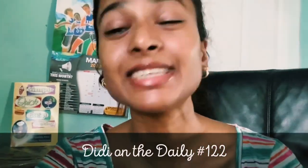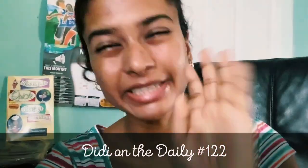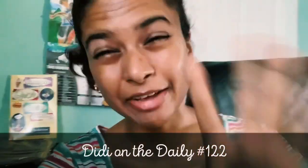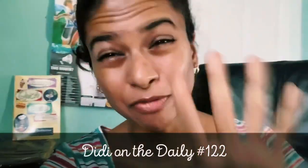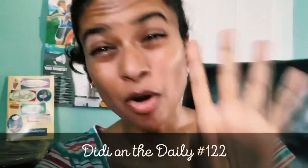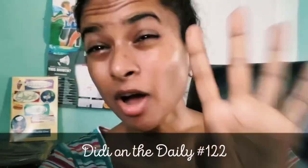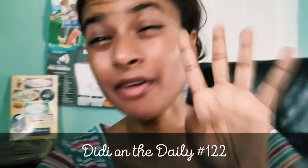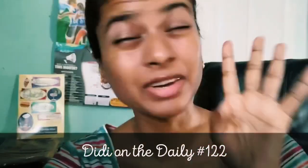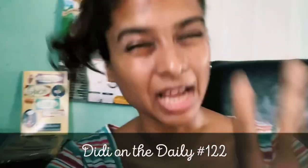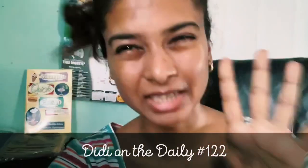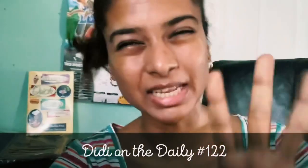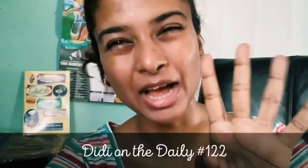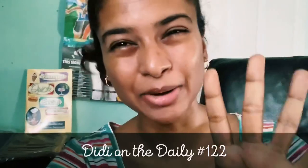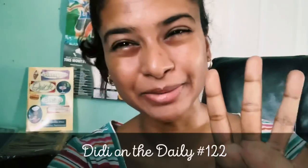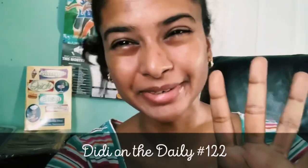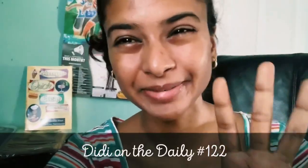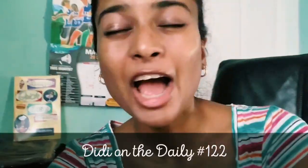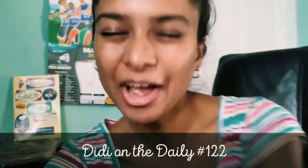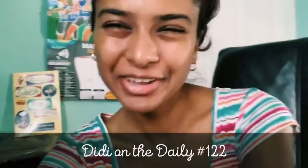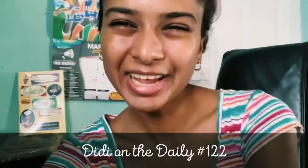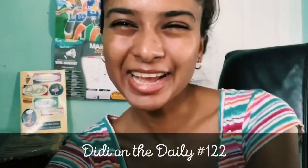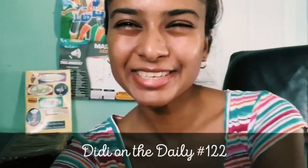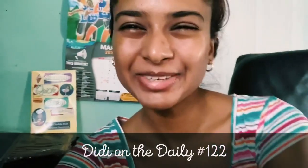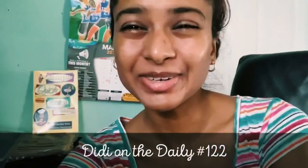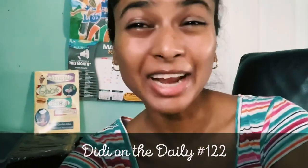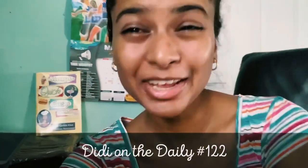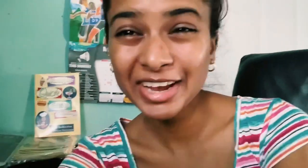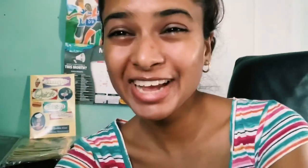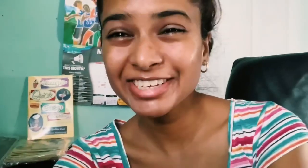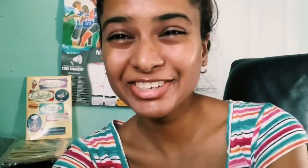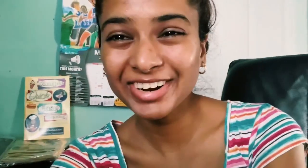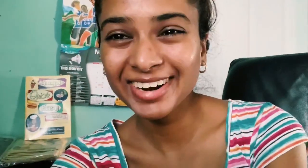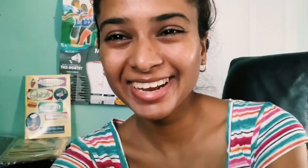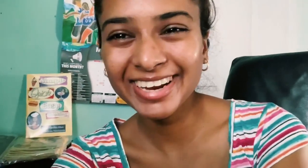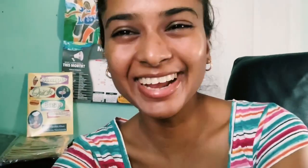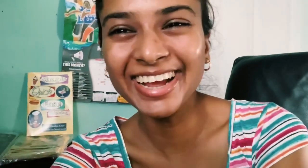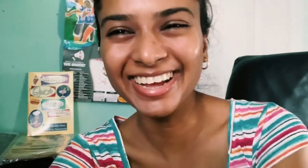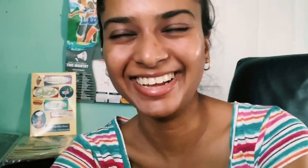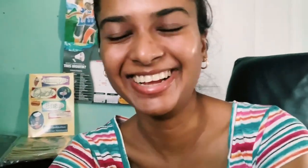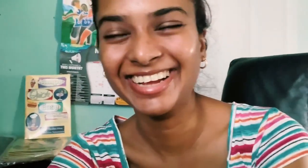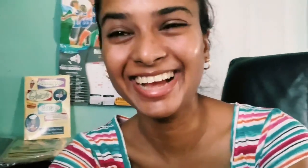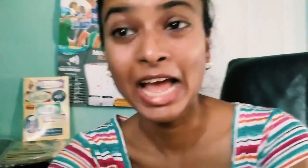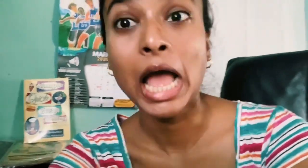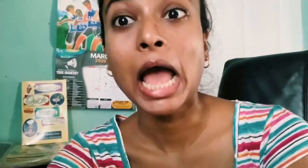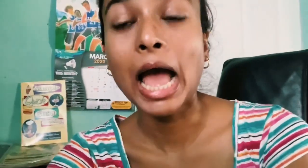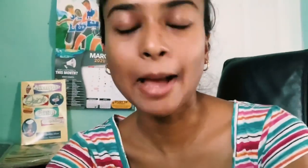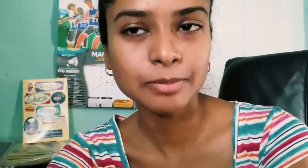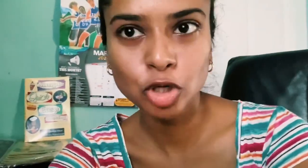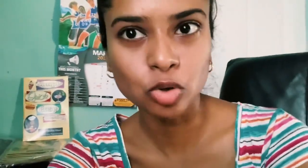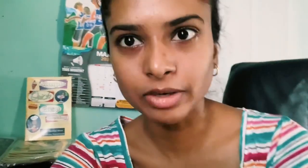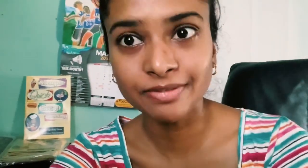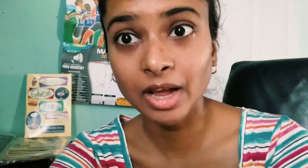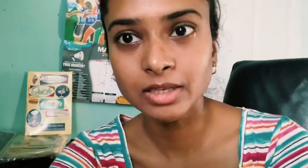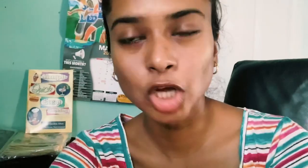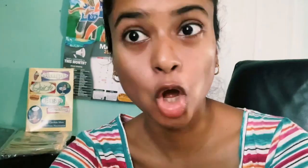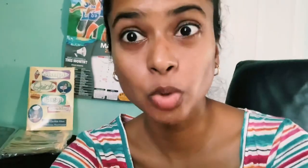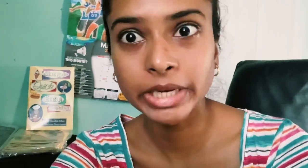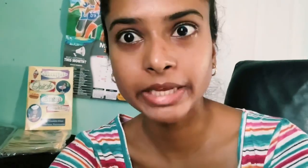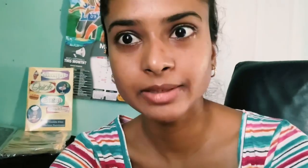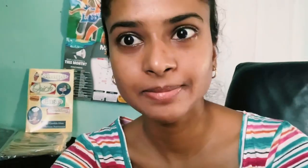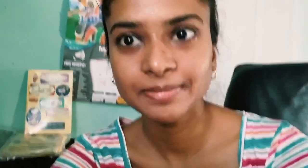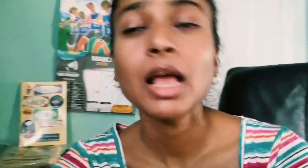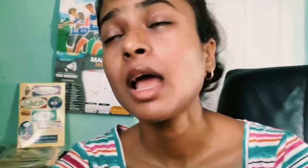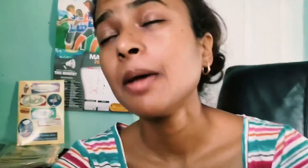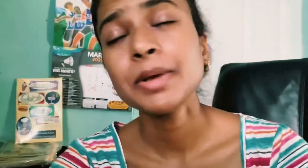and this is day 4 of lockdown. How are you guys doing? Are you guys struggling? I'm totally fine,